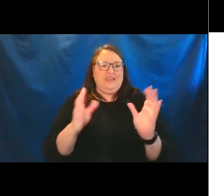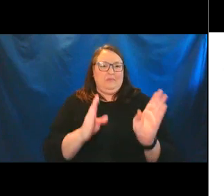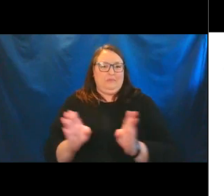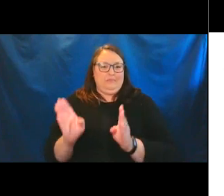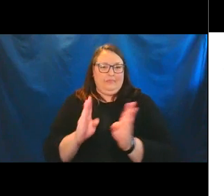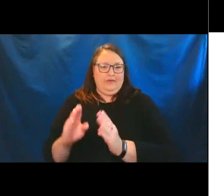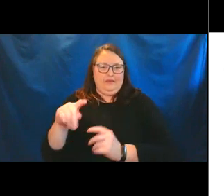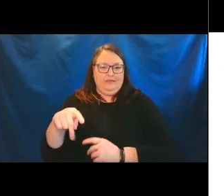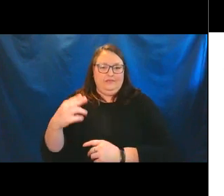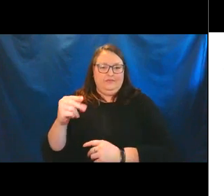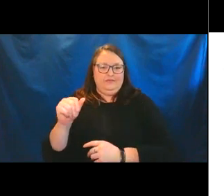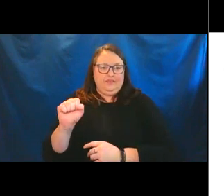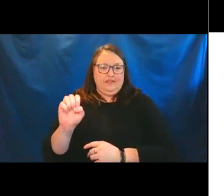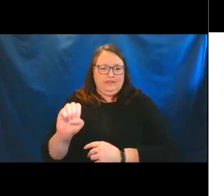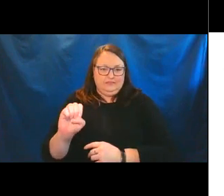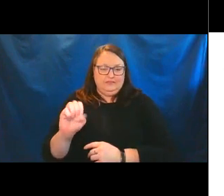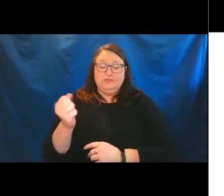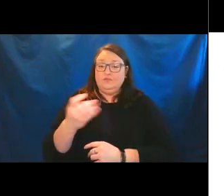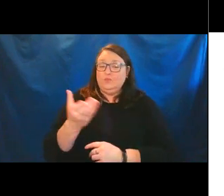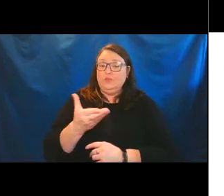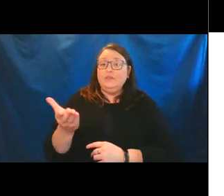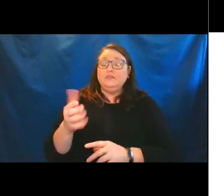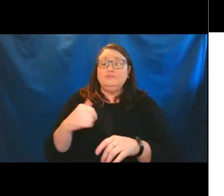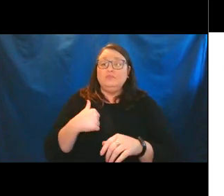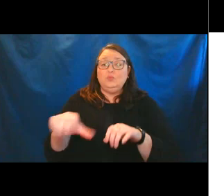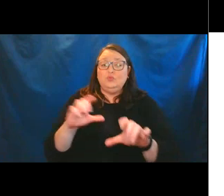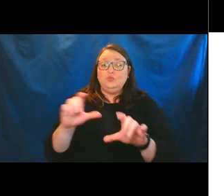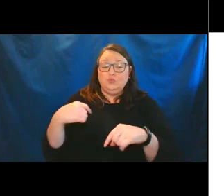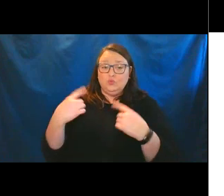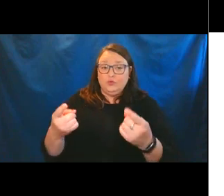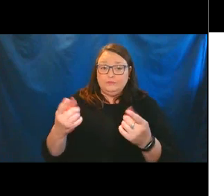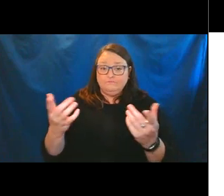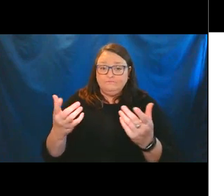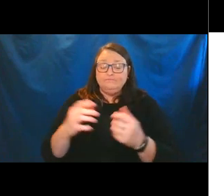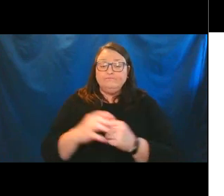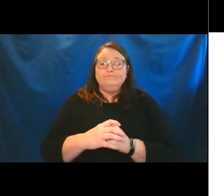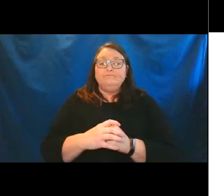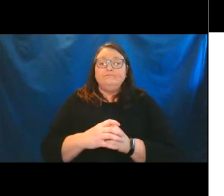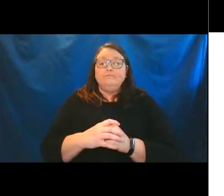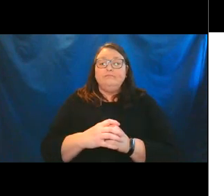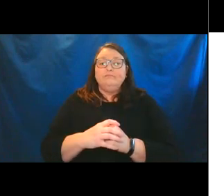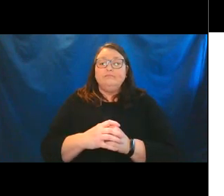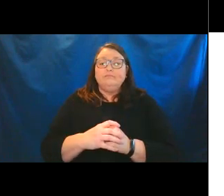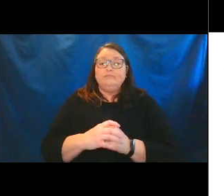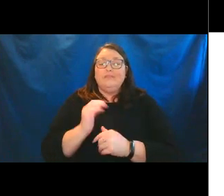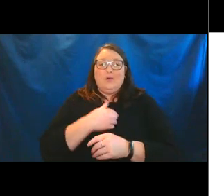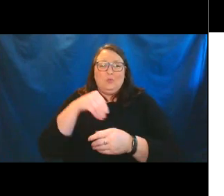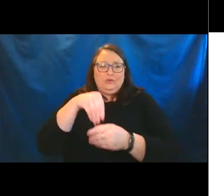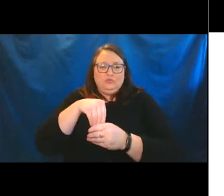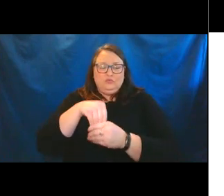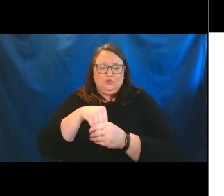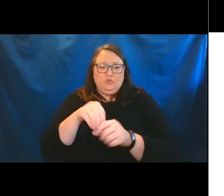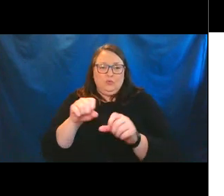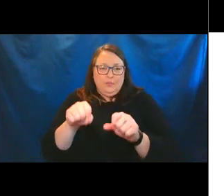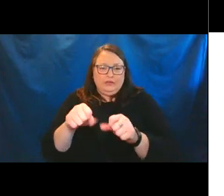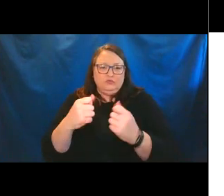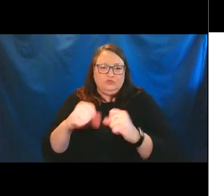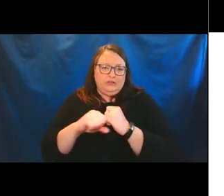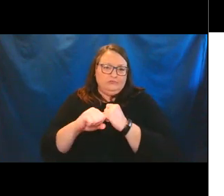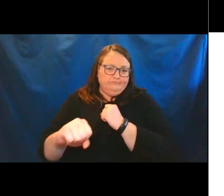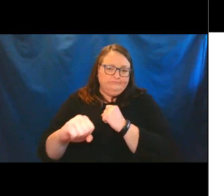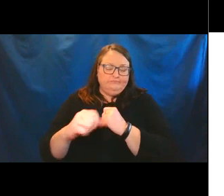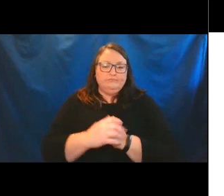well. A couple of things we have been doing are around extending our internal capacity,